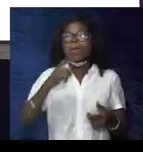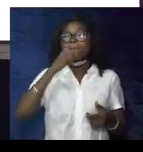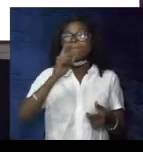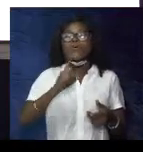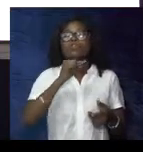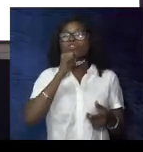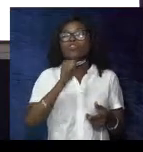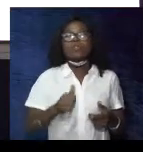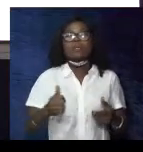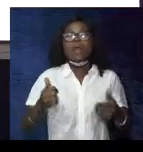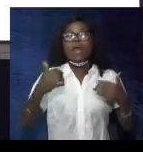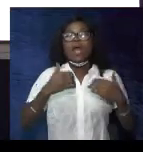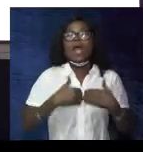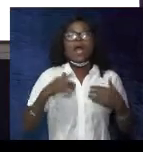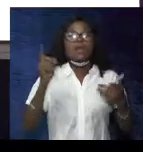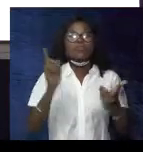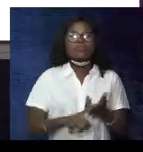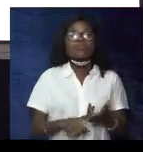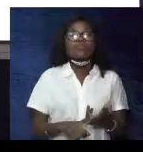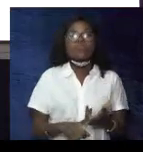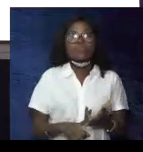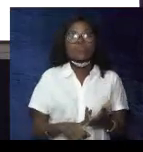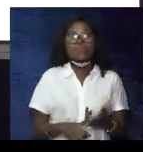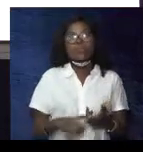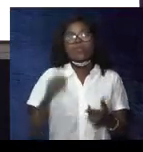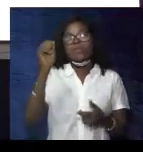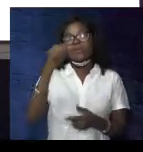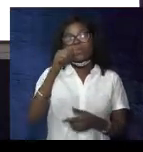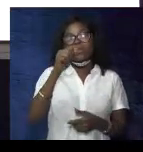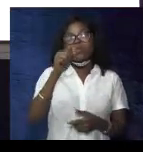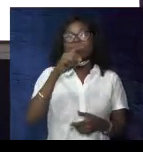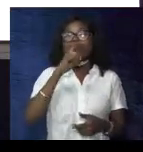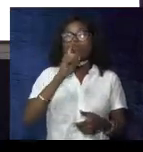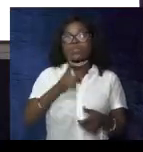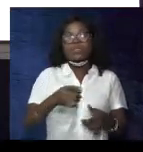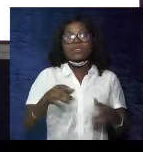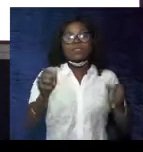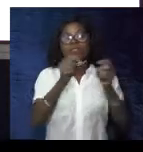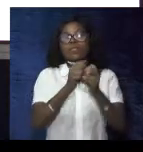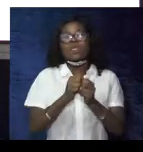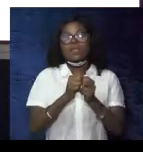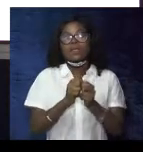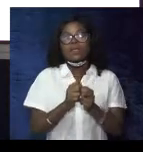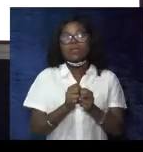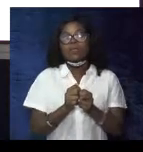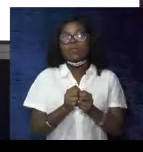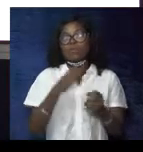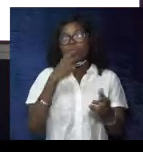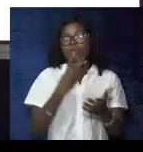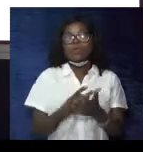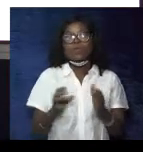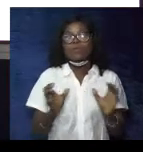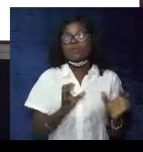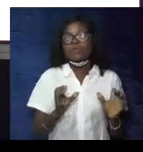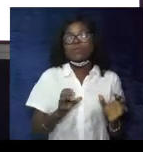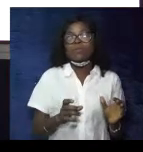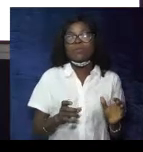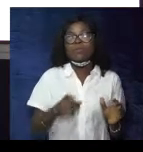should, must not, has to. Yes, you said it together. Well